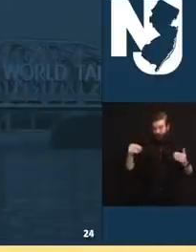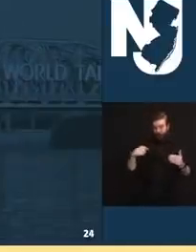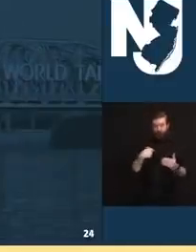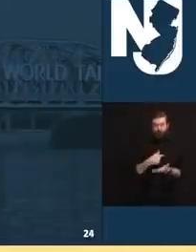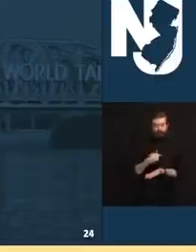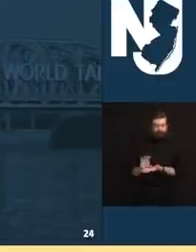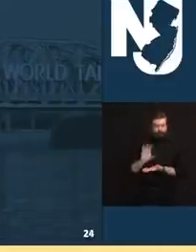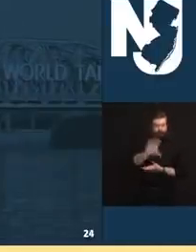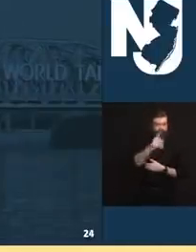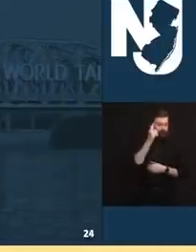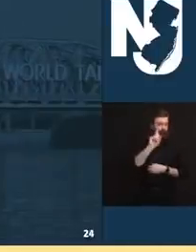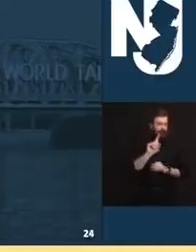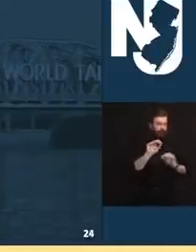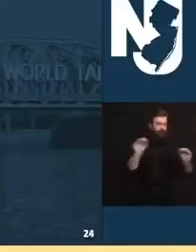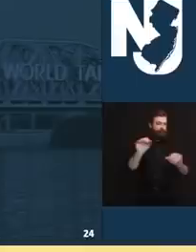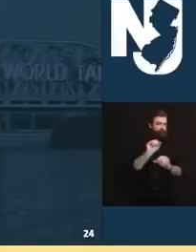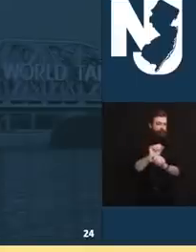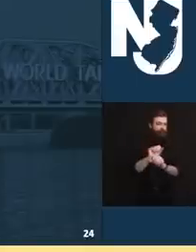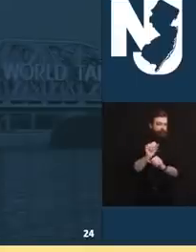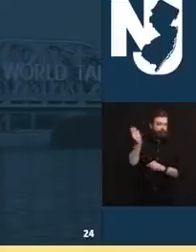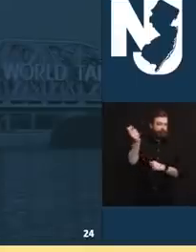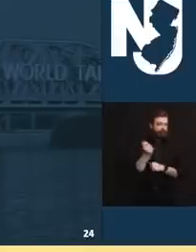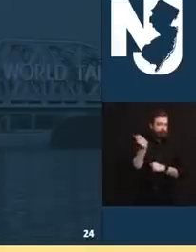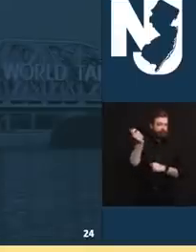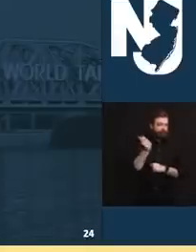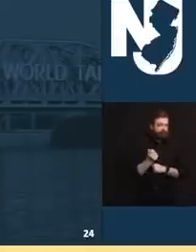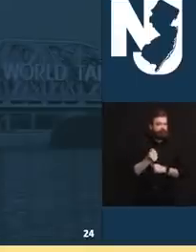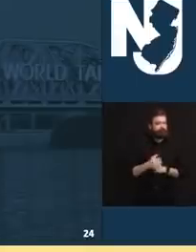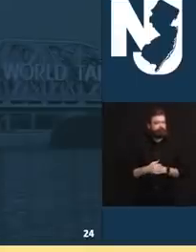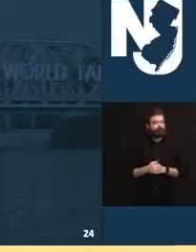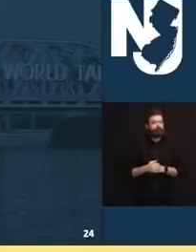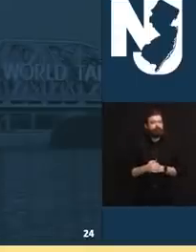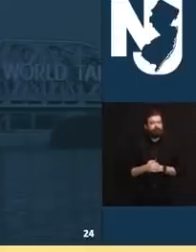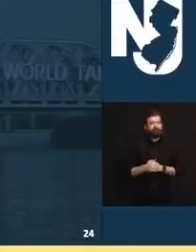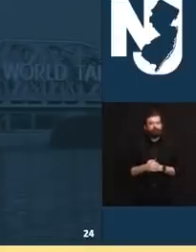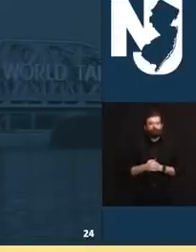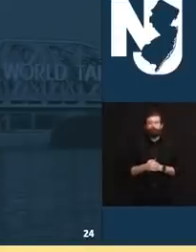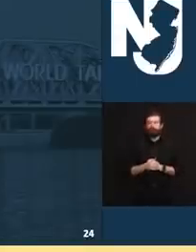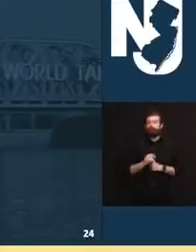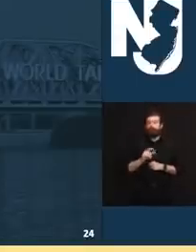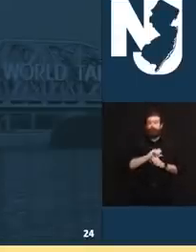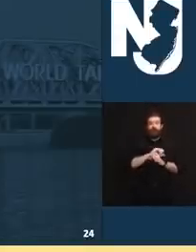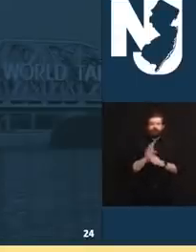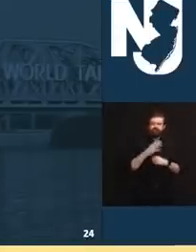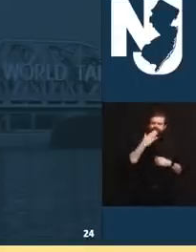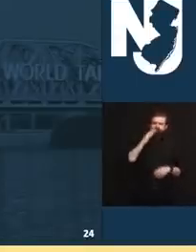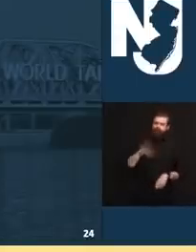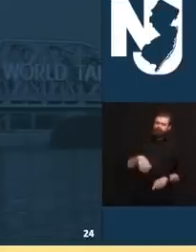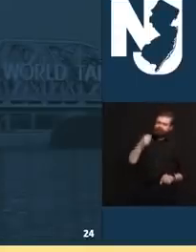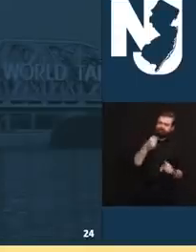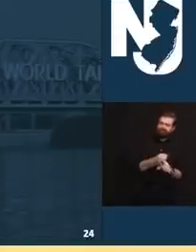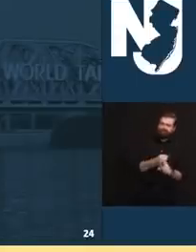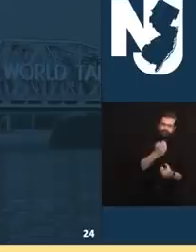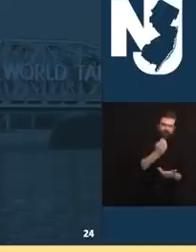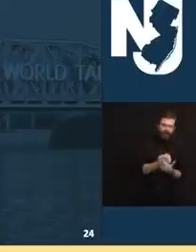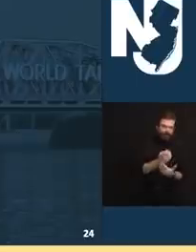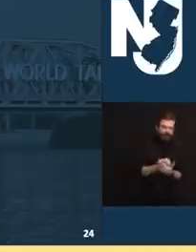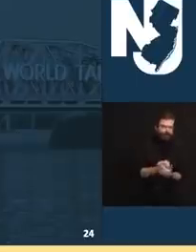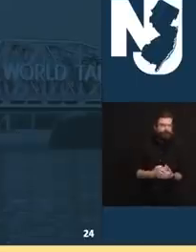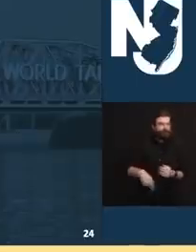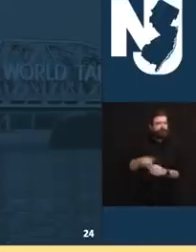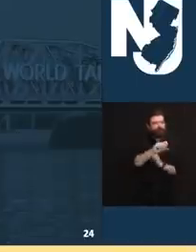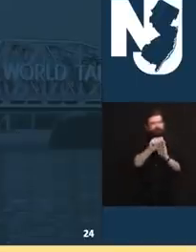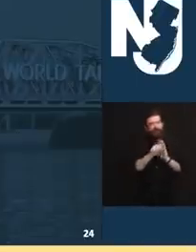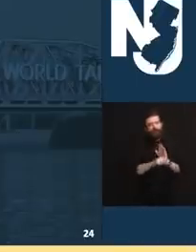unprecedented scale of this pandemic in our economy and on our own state's workforce, and points once again on the urgency for